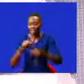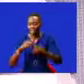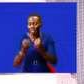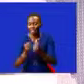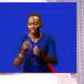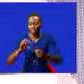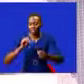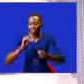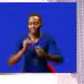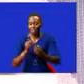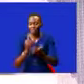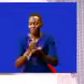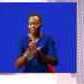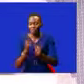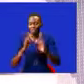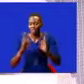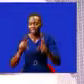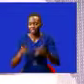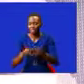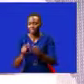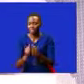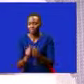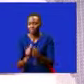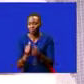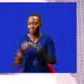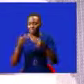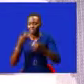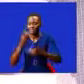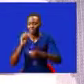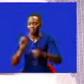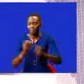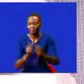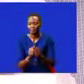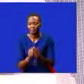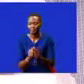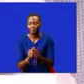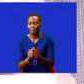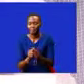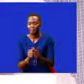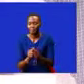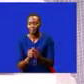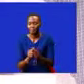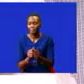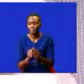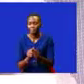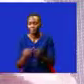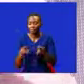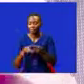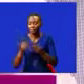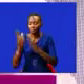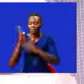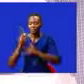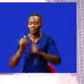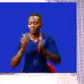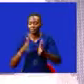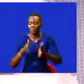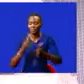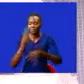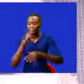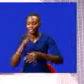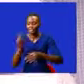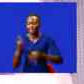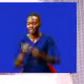mosekao offices manyocha waketo mondo wamigi gi jo security ba aneno ka wuotho